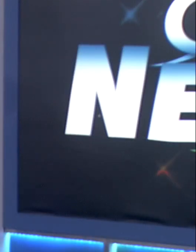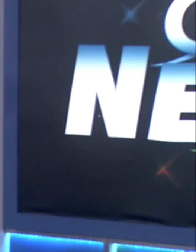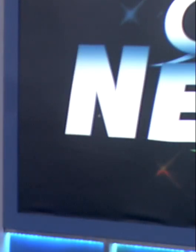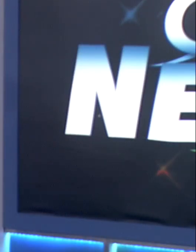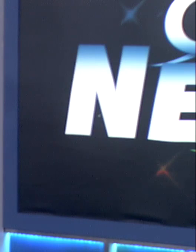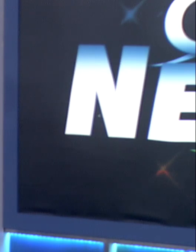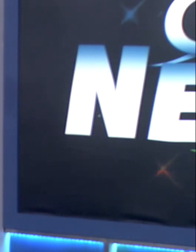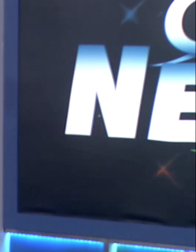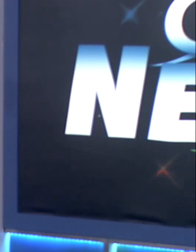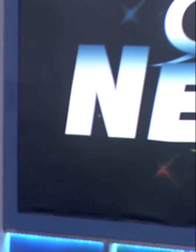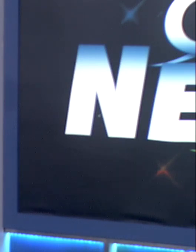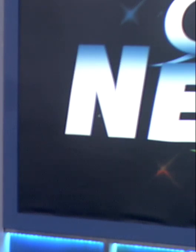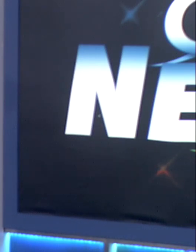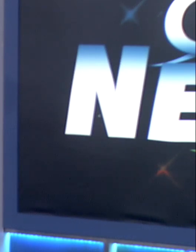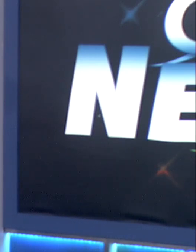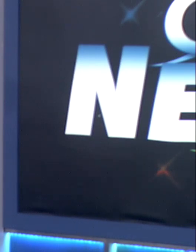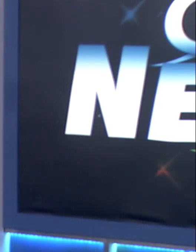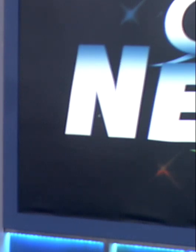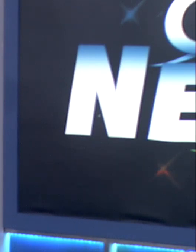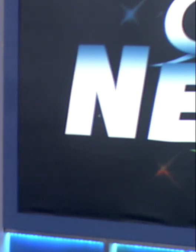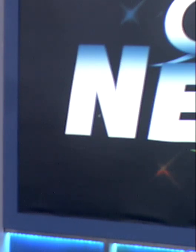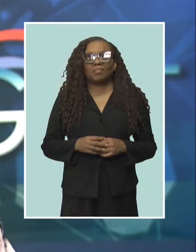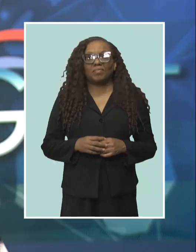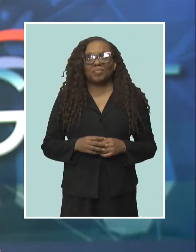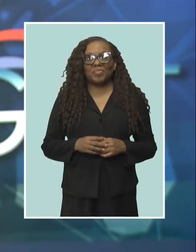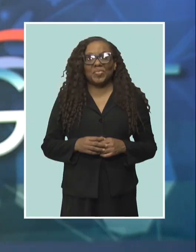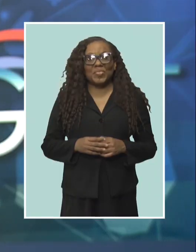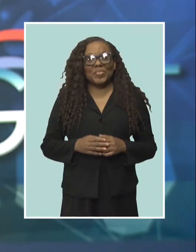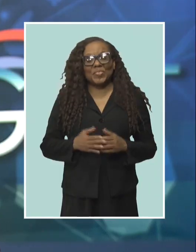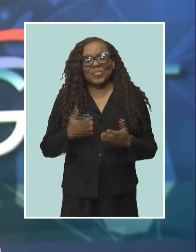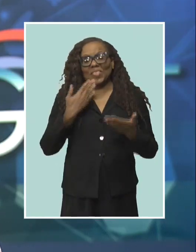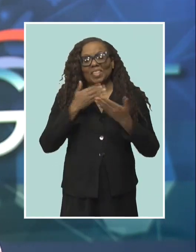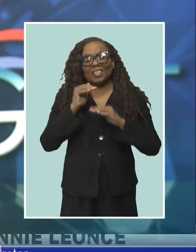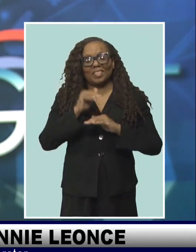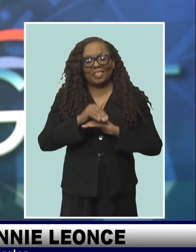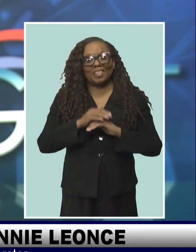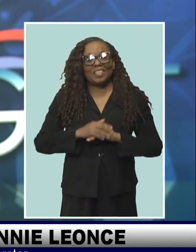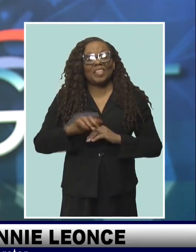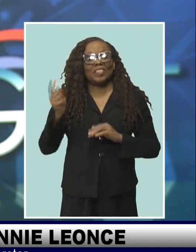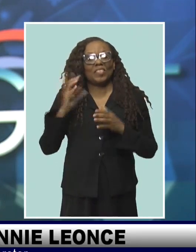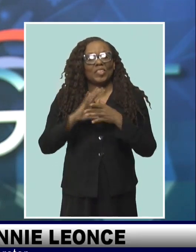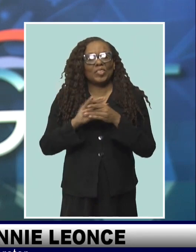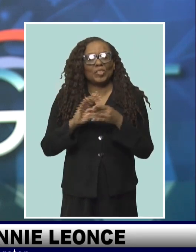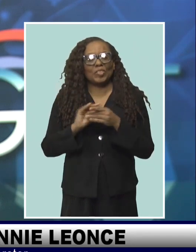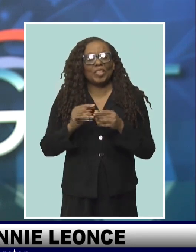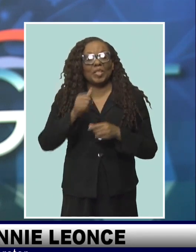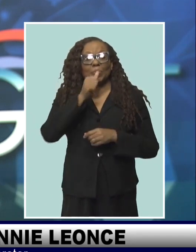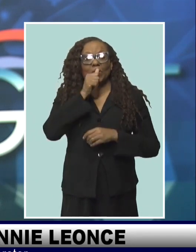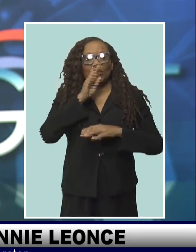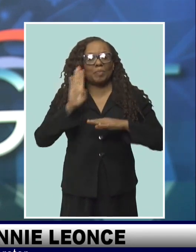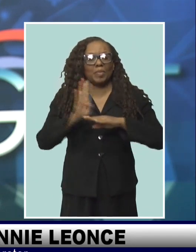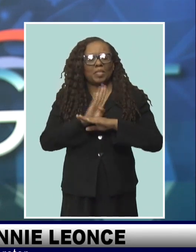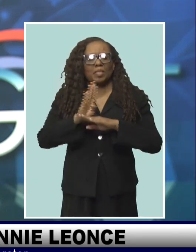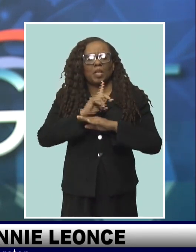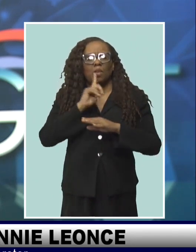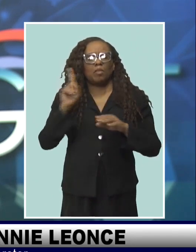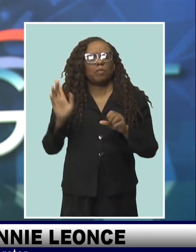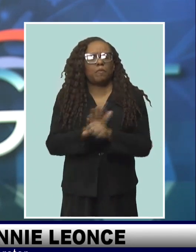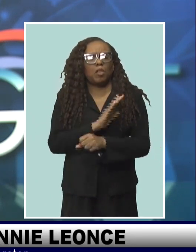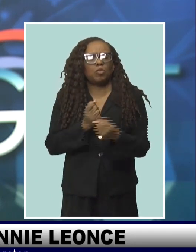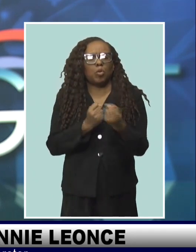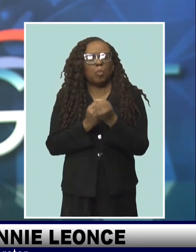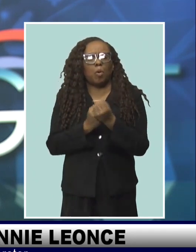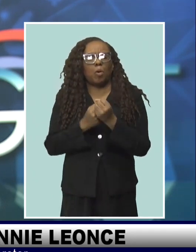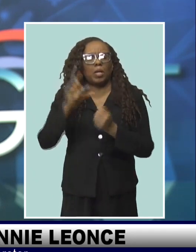Very good evening. I'm Lisa Broom. Thank you so much for tuning in. In our top story tonight, the private sector has been throwing its full